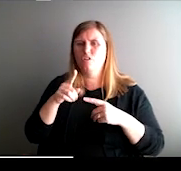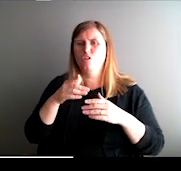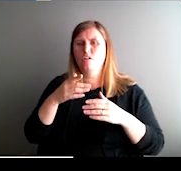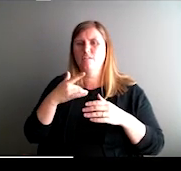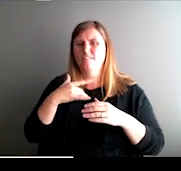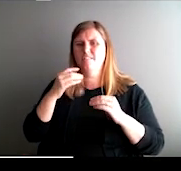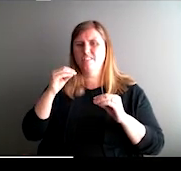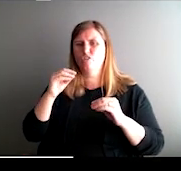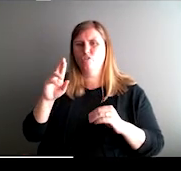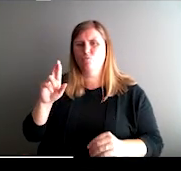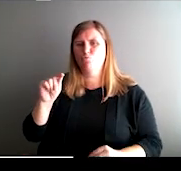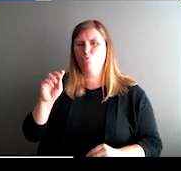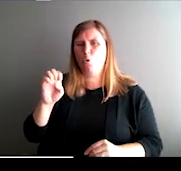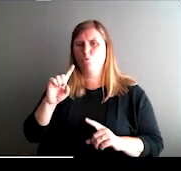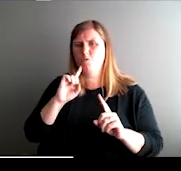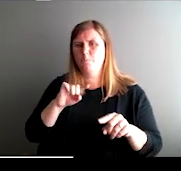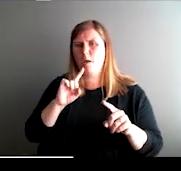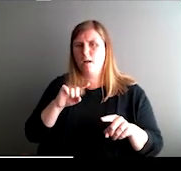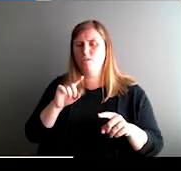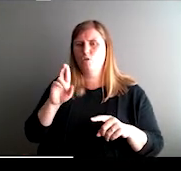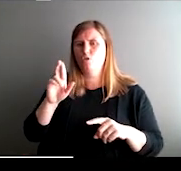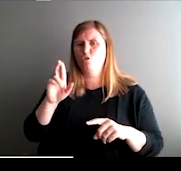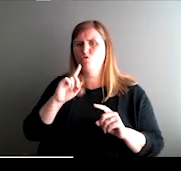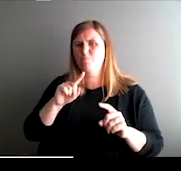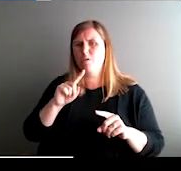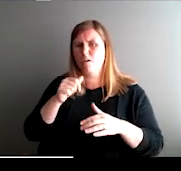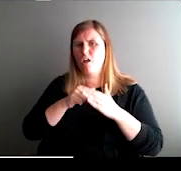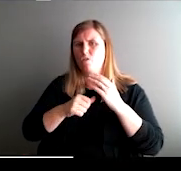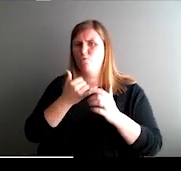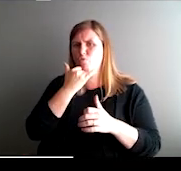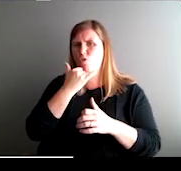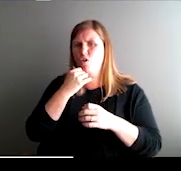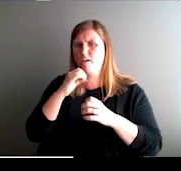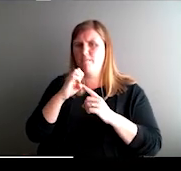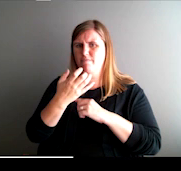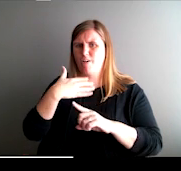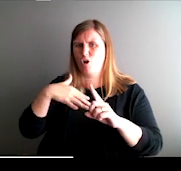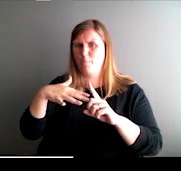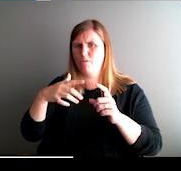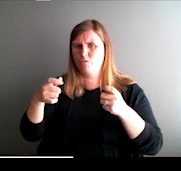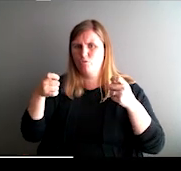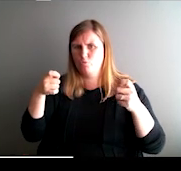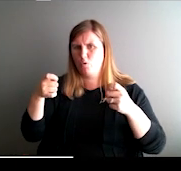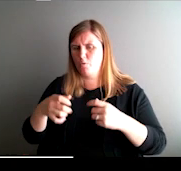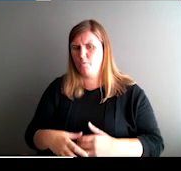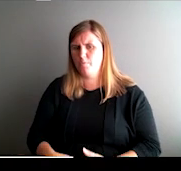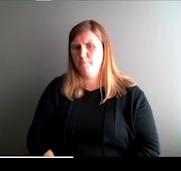rote responding or responding that's under the wrong environmental control.